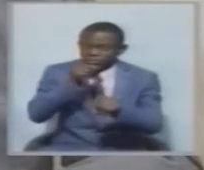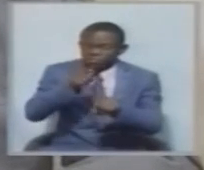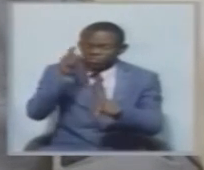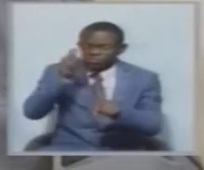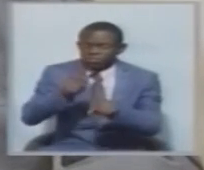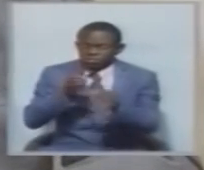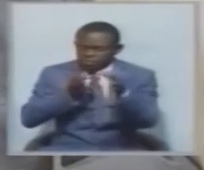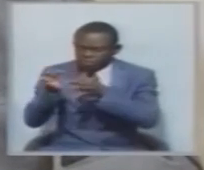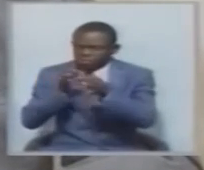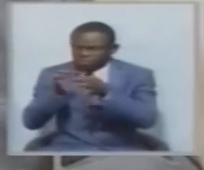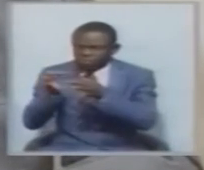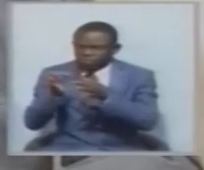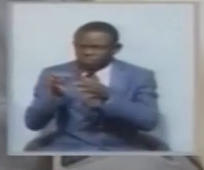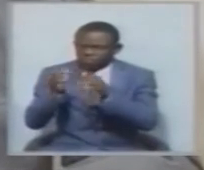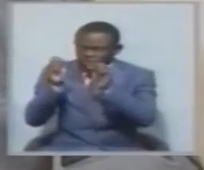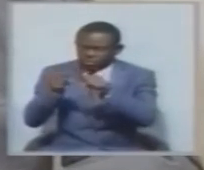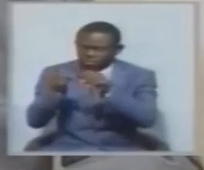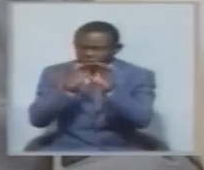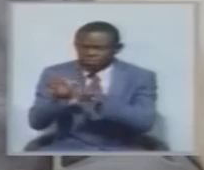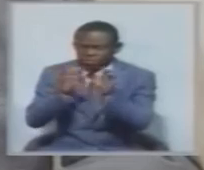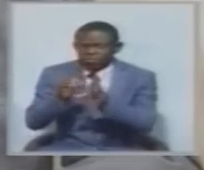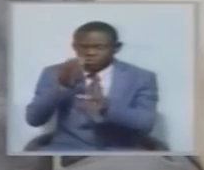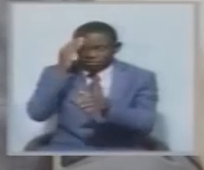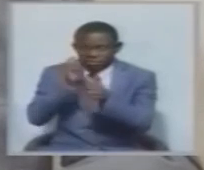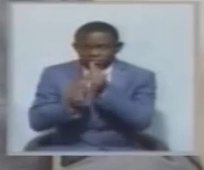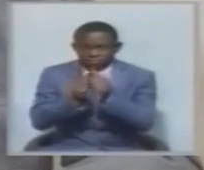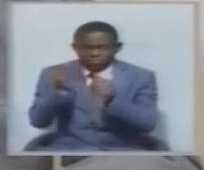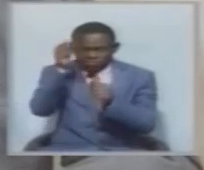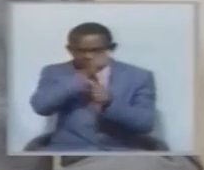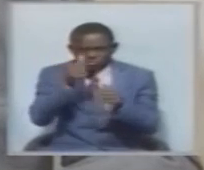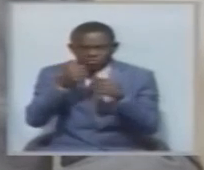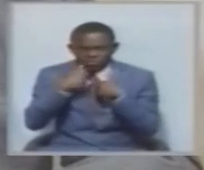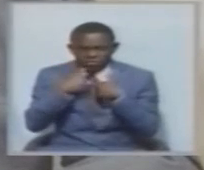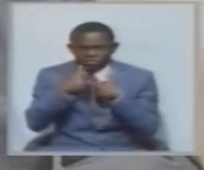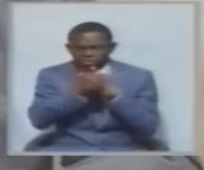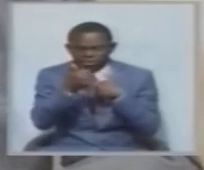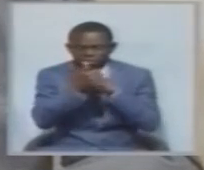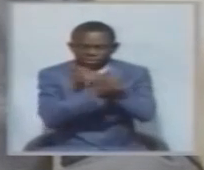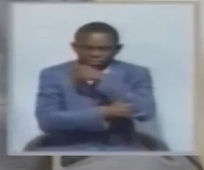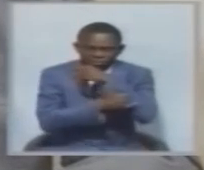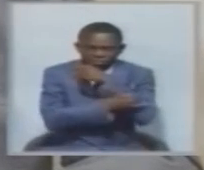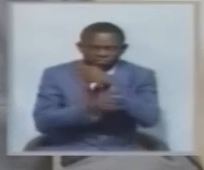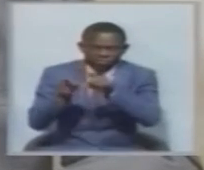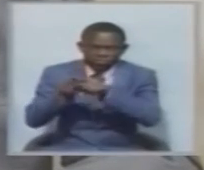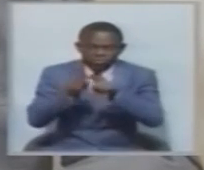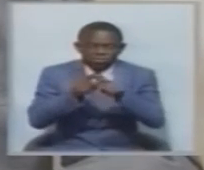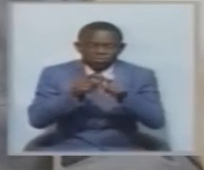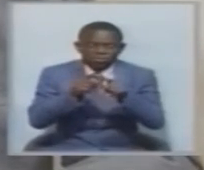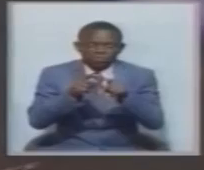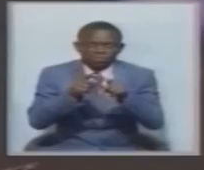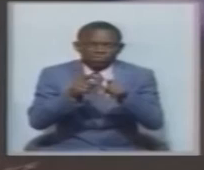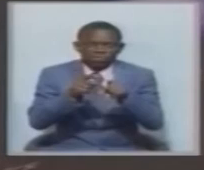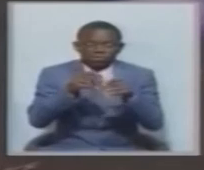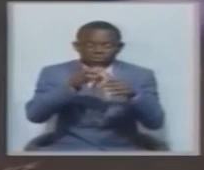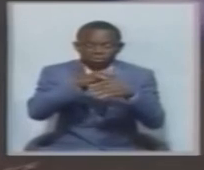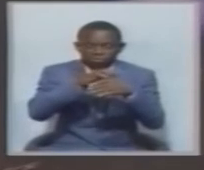Africa, and other African countries, including other shareholders, can buy in, because the presidency, to ascend to the